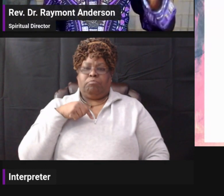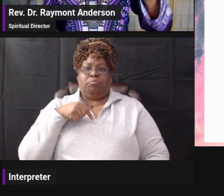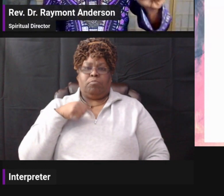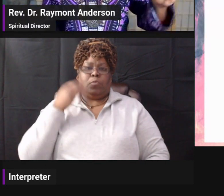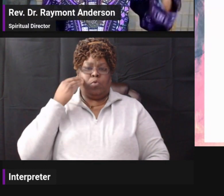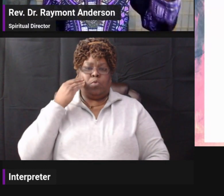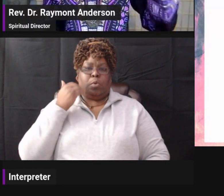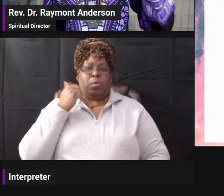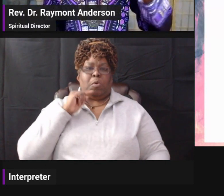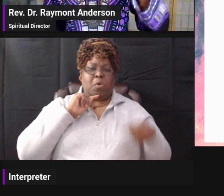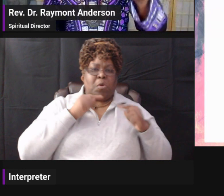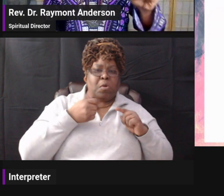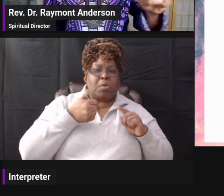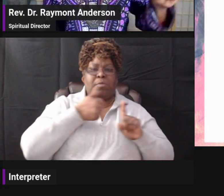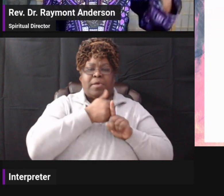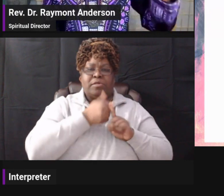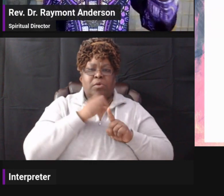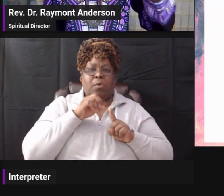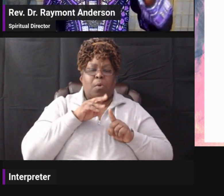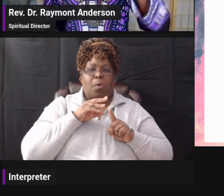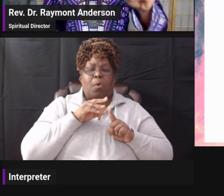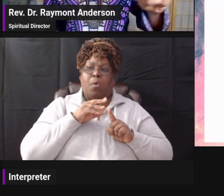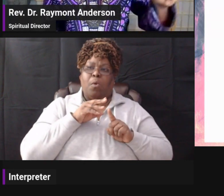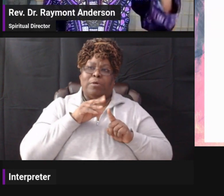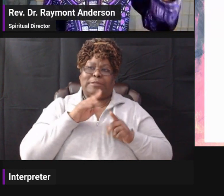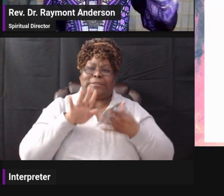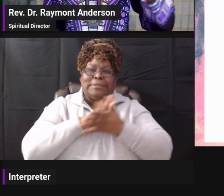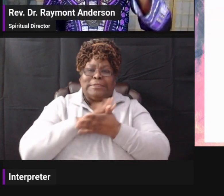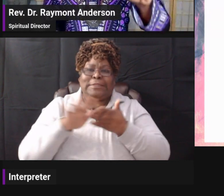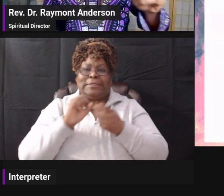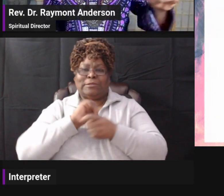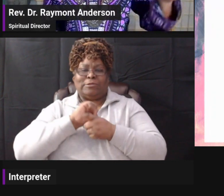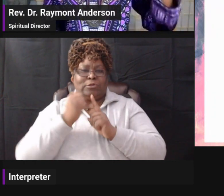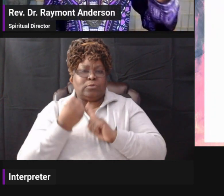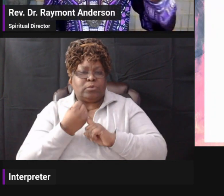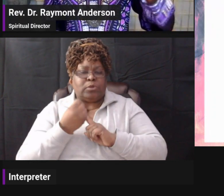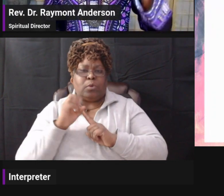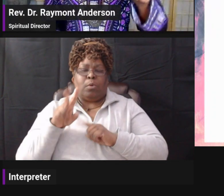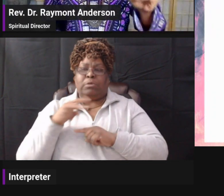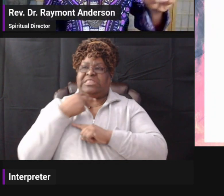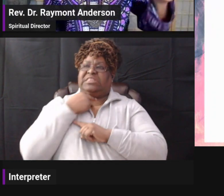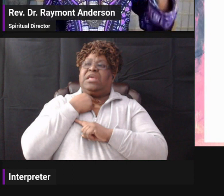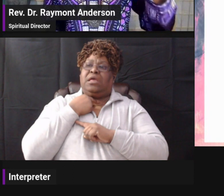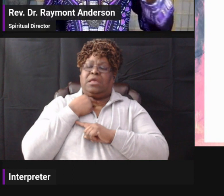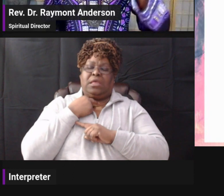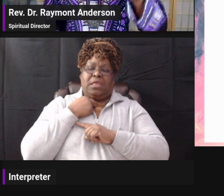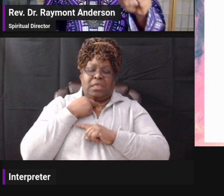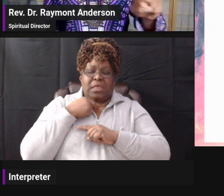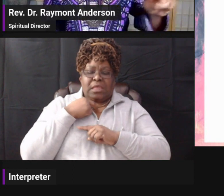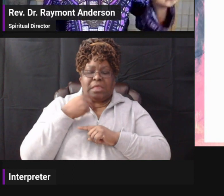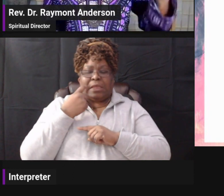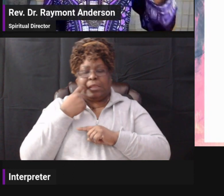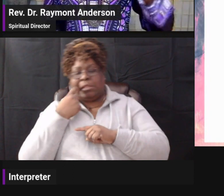of hurting myself, putting myself in harmful situations, being stuck